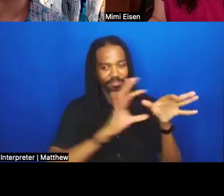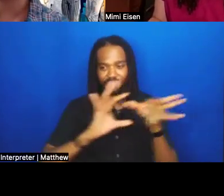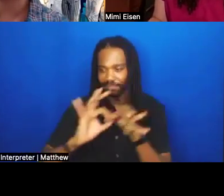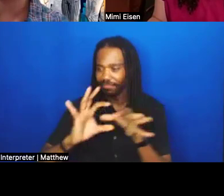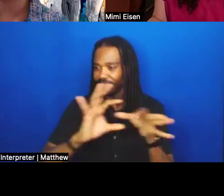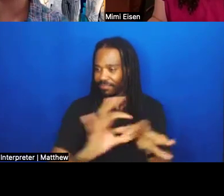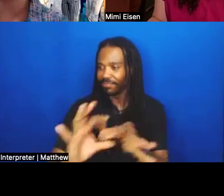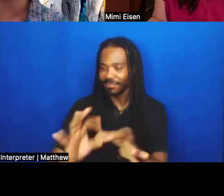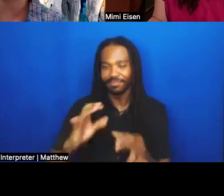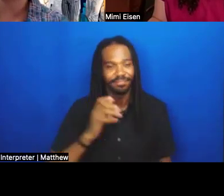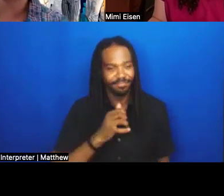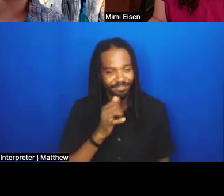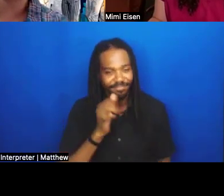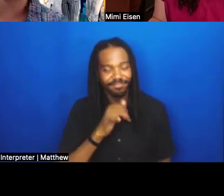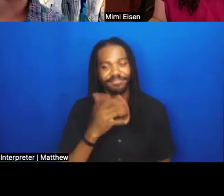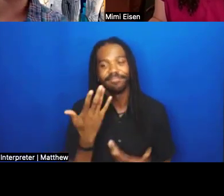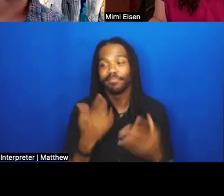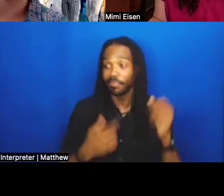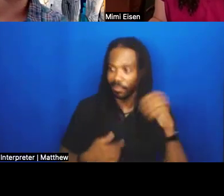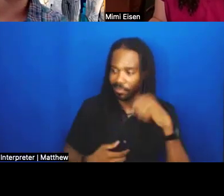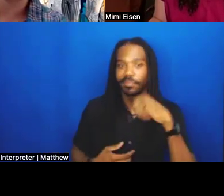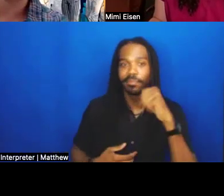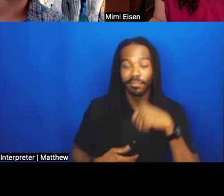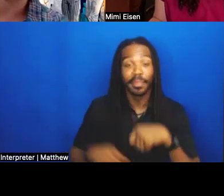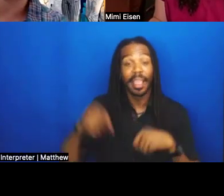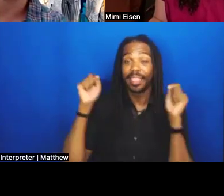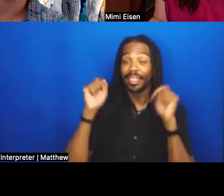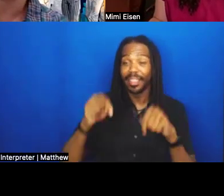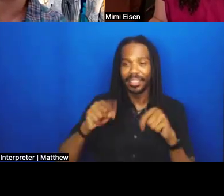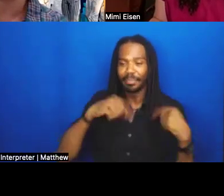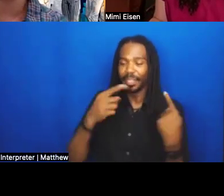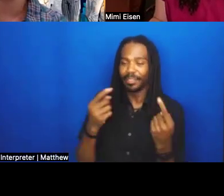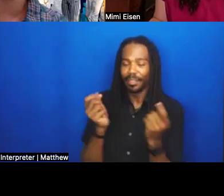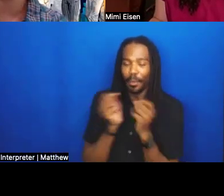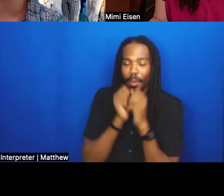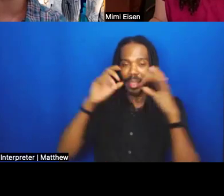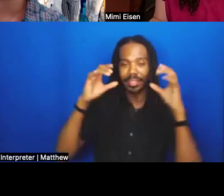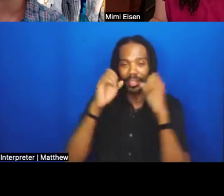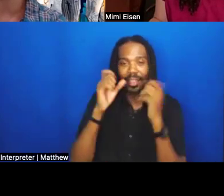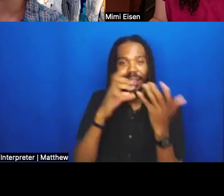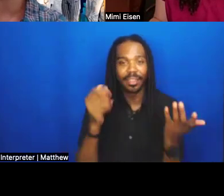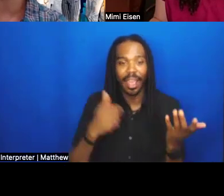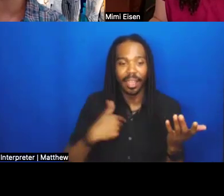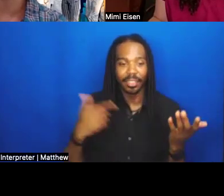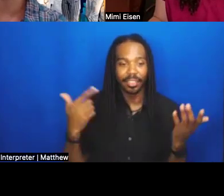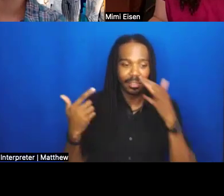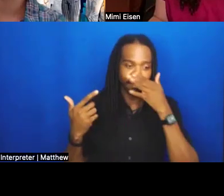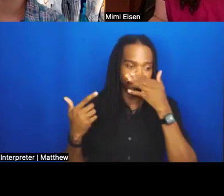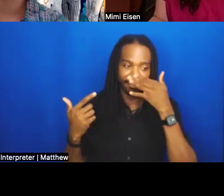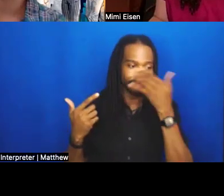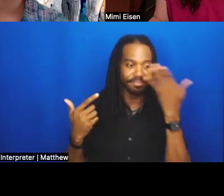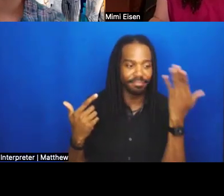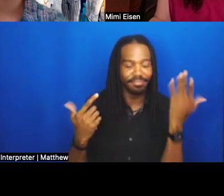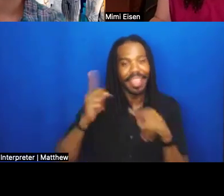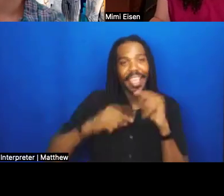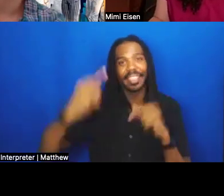Yes, man. This has been so amazing. And I just, I can't think of a better way